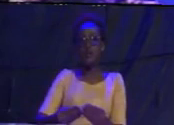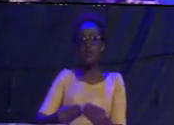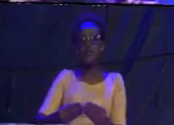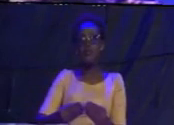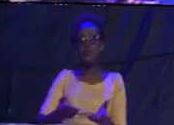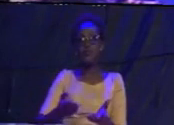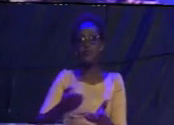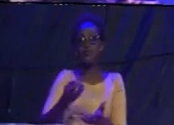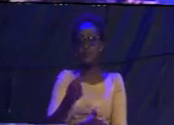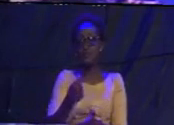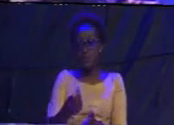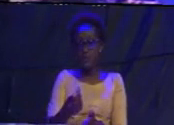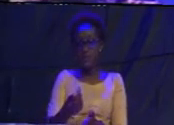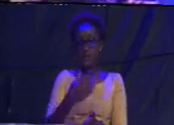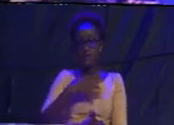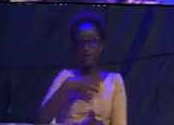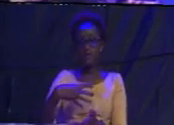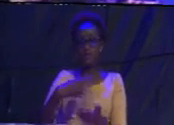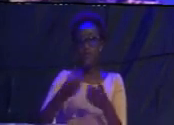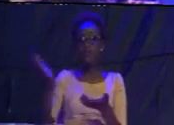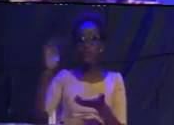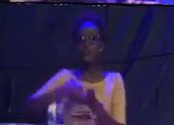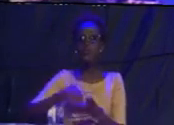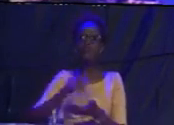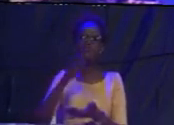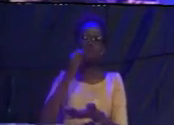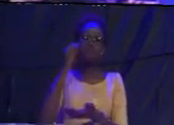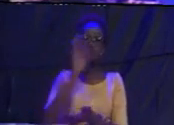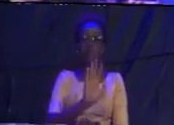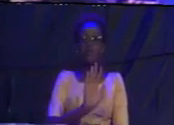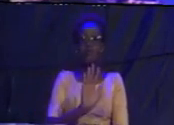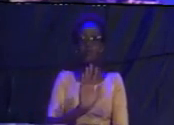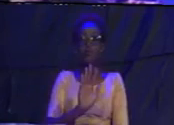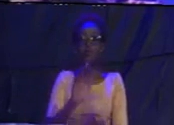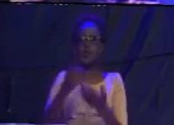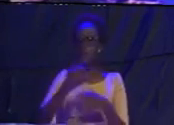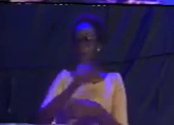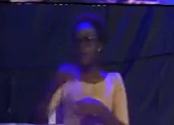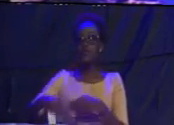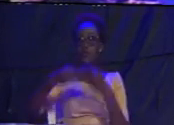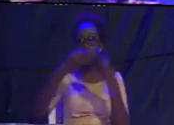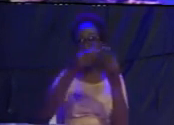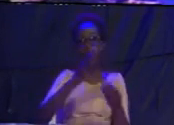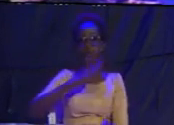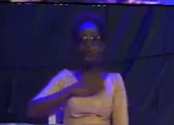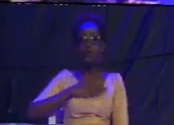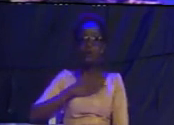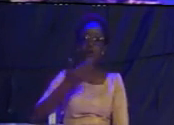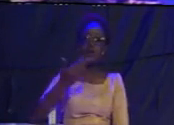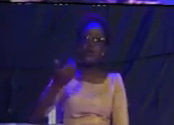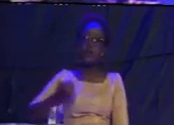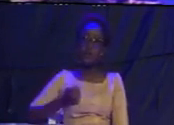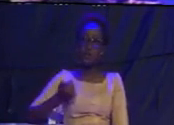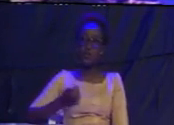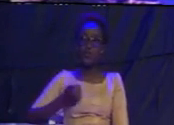you wealth so that you may go back. Another thing I'll give you, I'll give you my